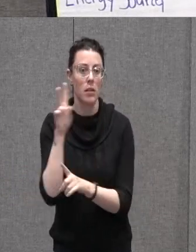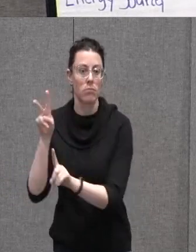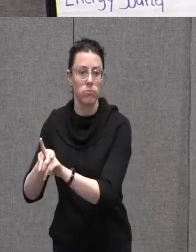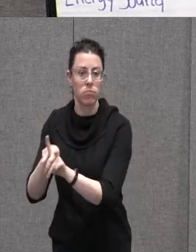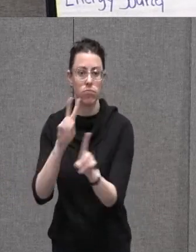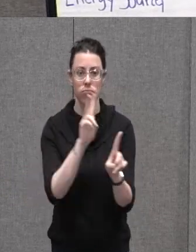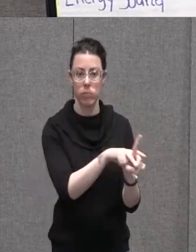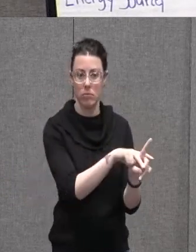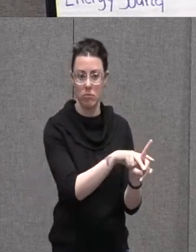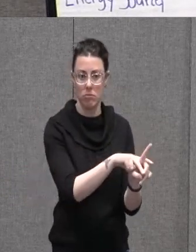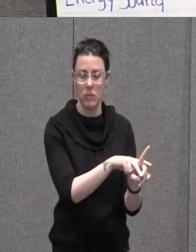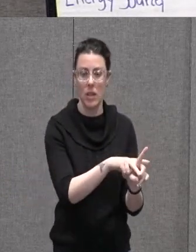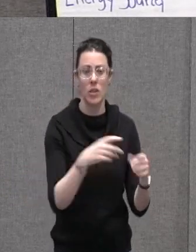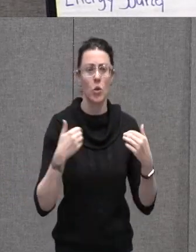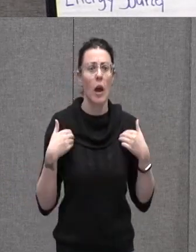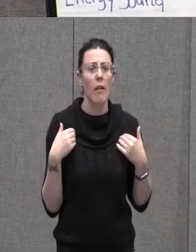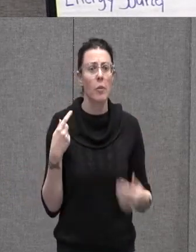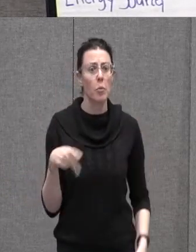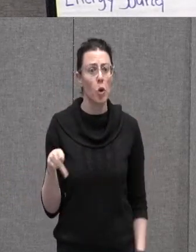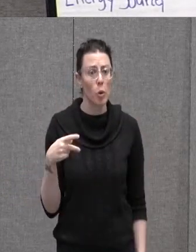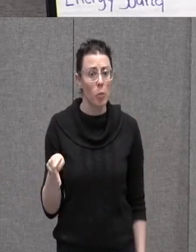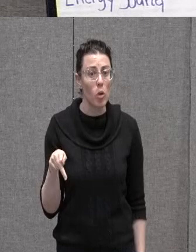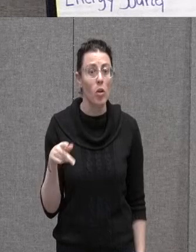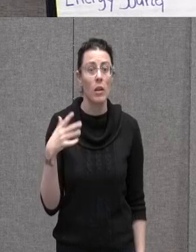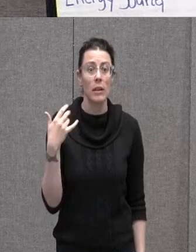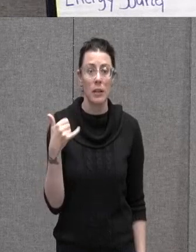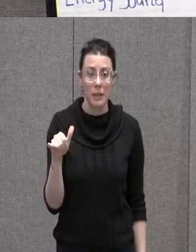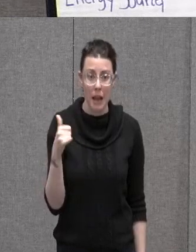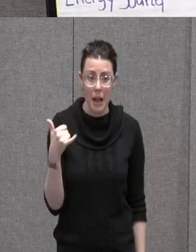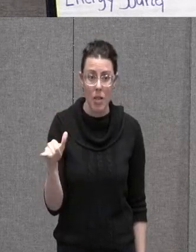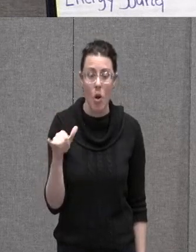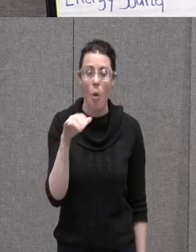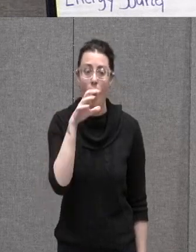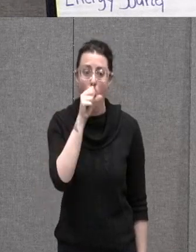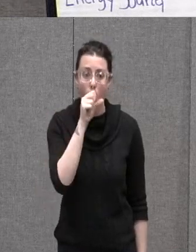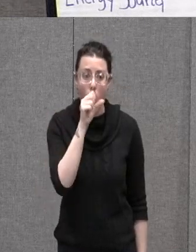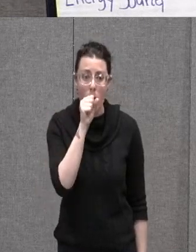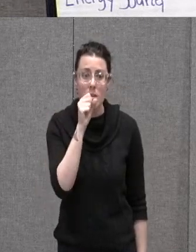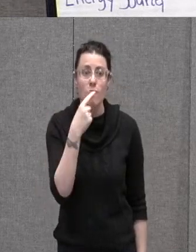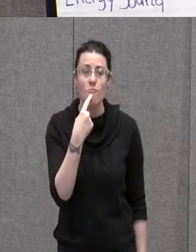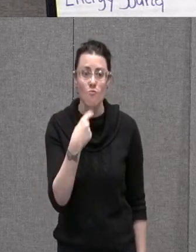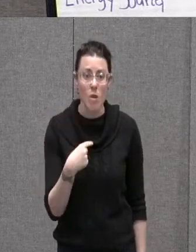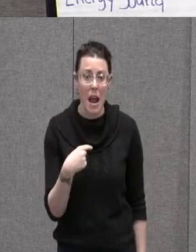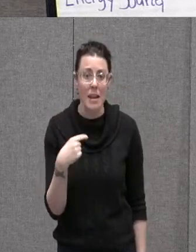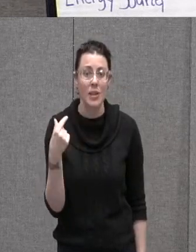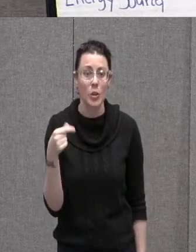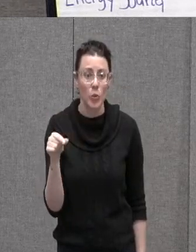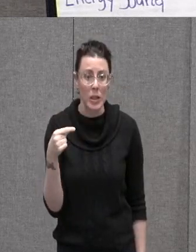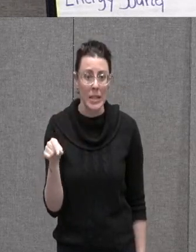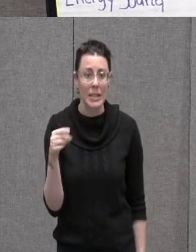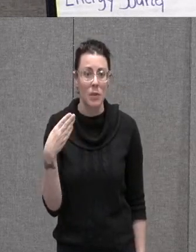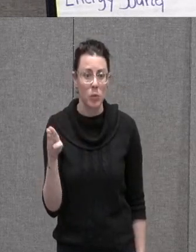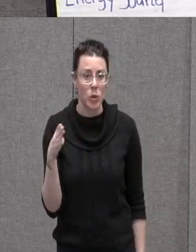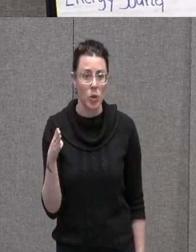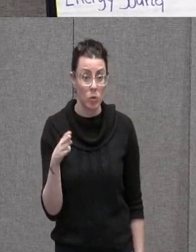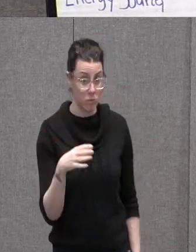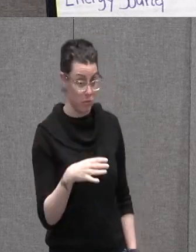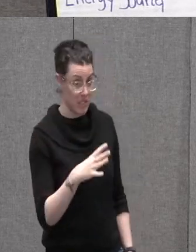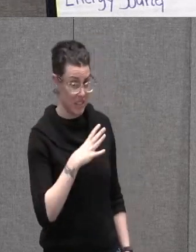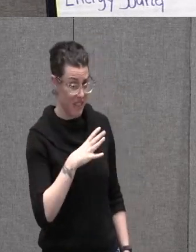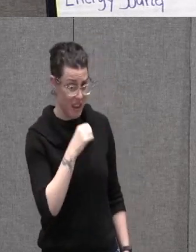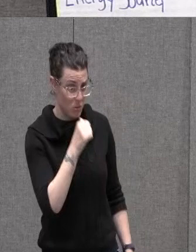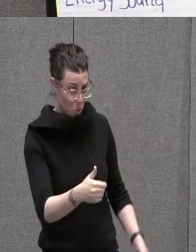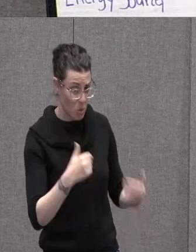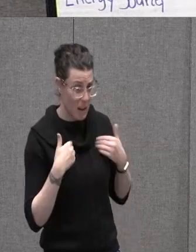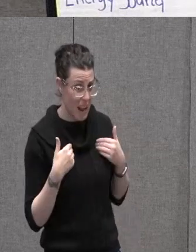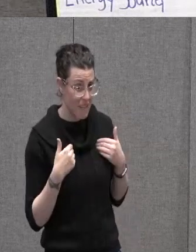have a purple, a yellow, an orange, a red, a green, and a blue. And it's okay if we don't have those colors, or we can color in our paper You that can way. color